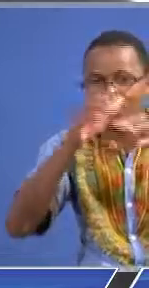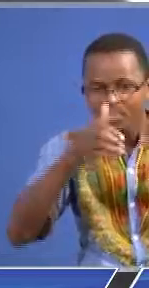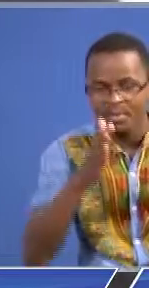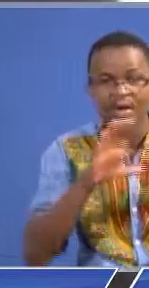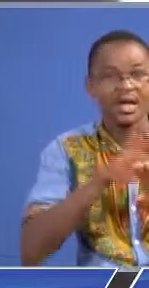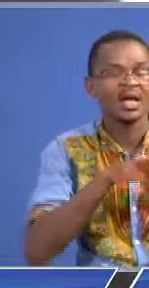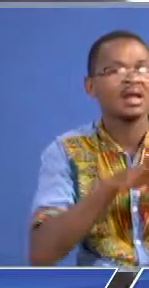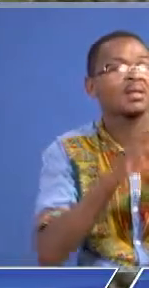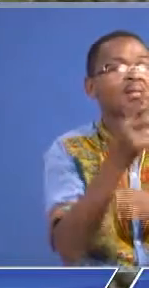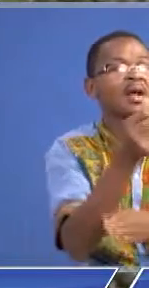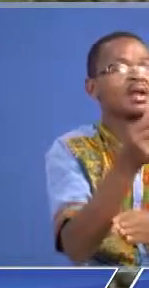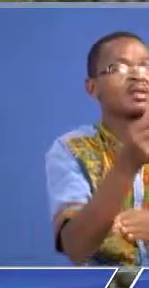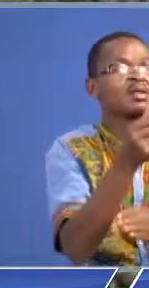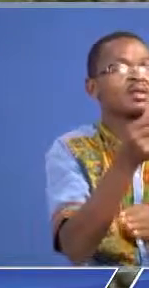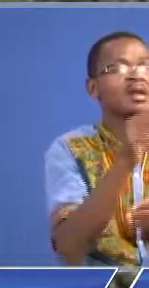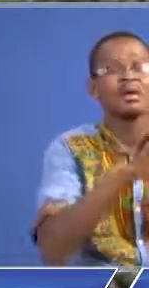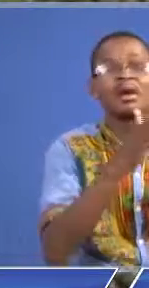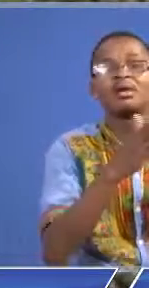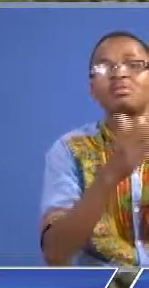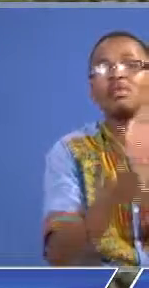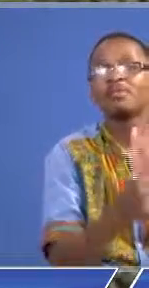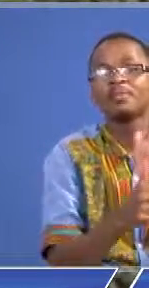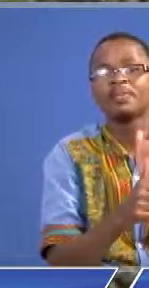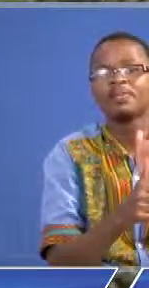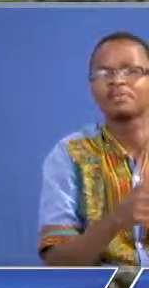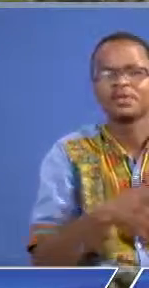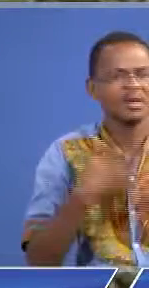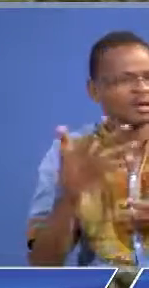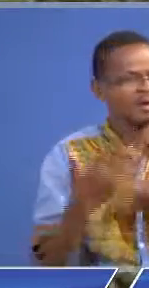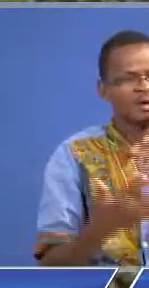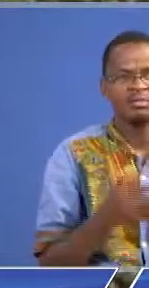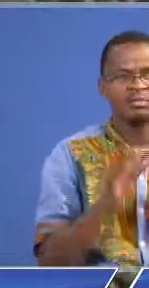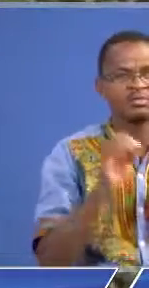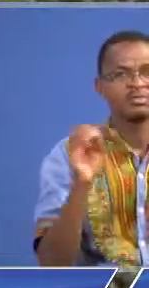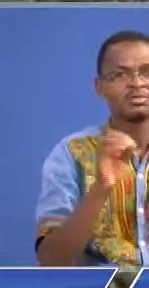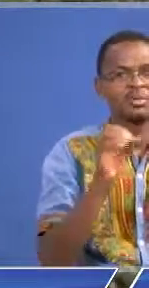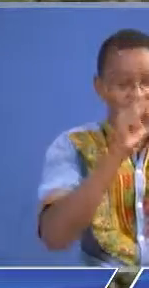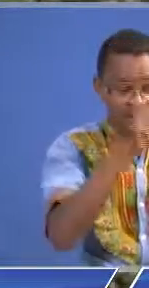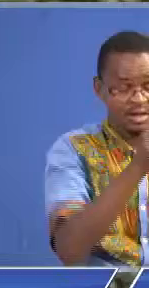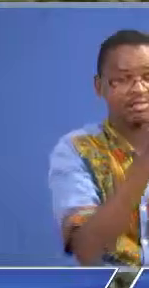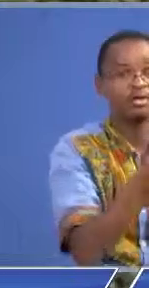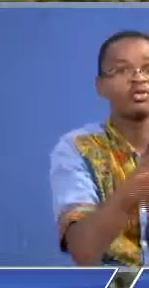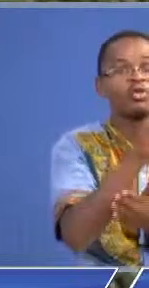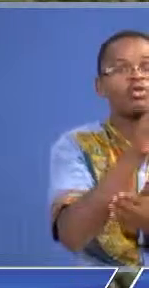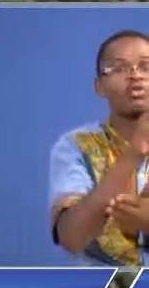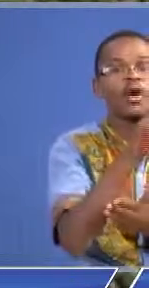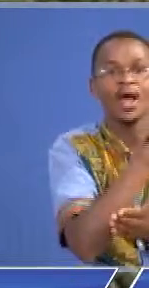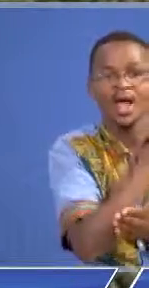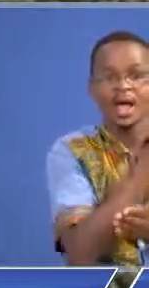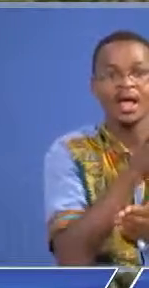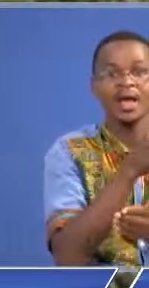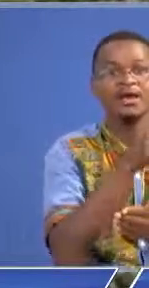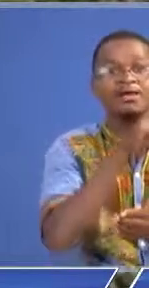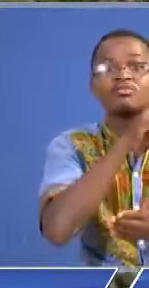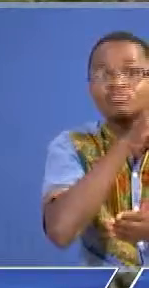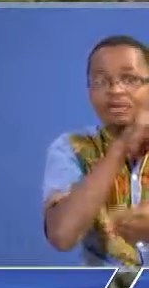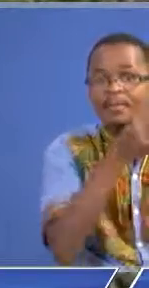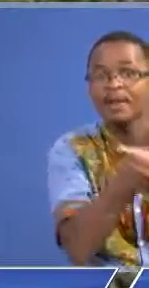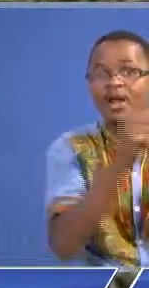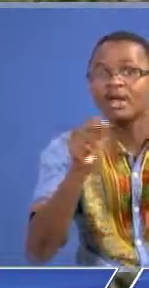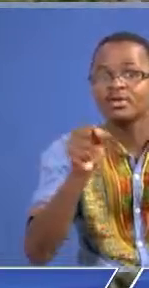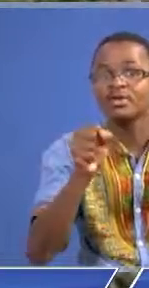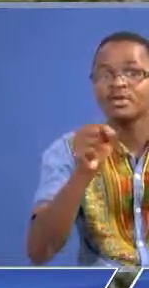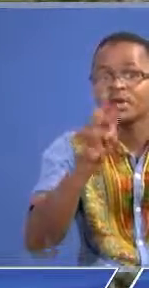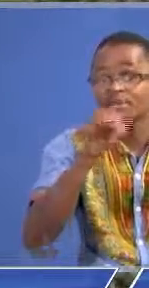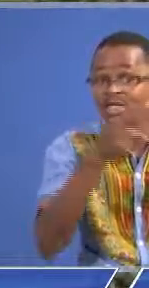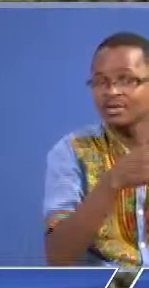pesa zao, itakuwa shida. Hatujafurahishwa na ile mkataba kati ya Rais Uhuru Kenyatta na Yoweri Museveni. Kwa